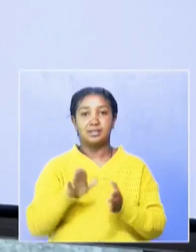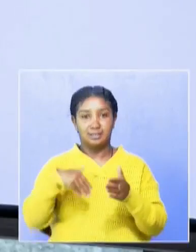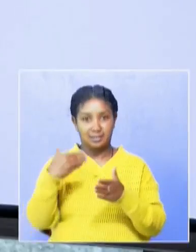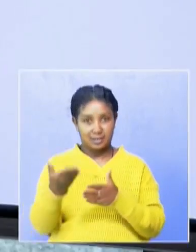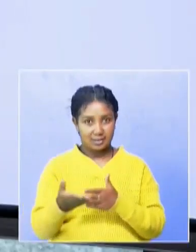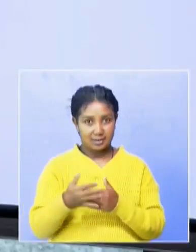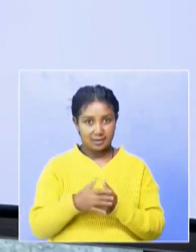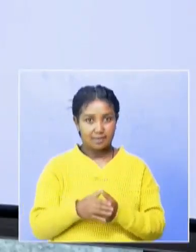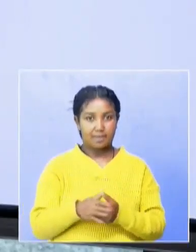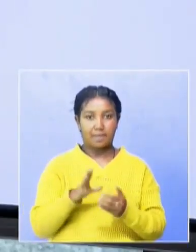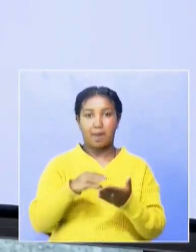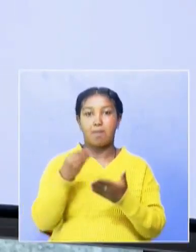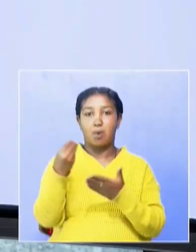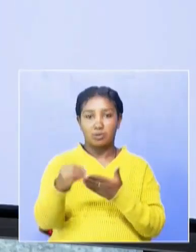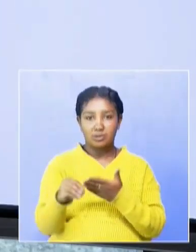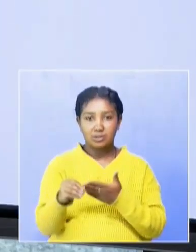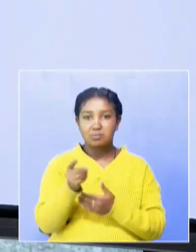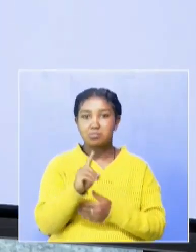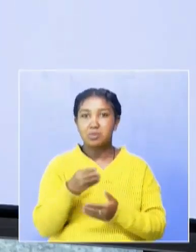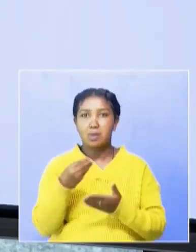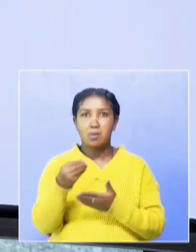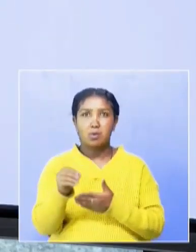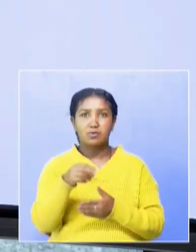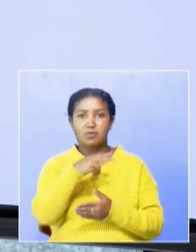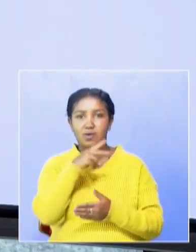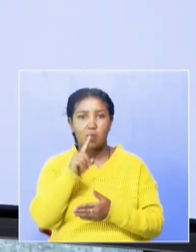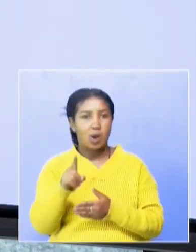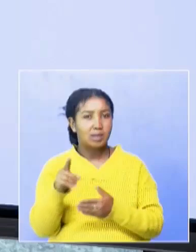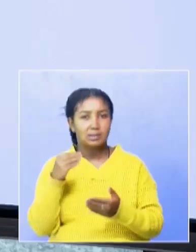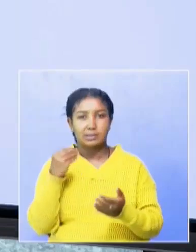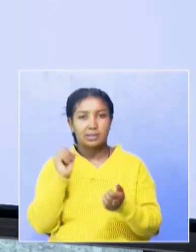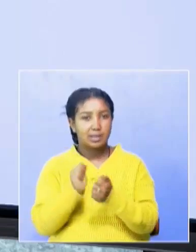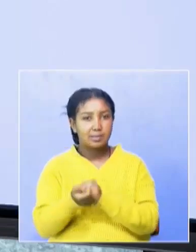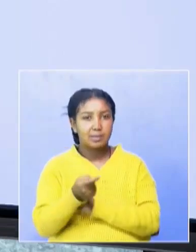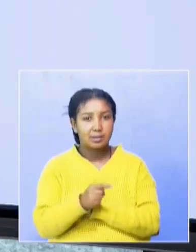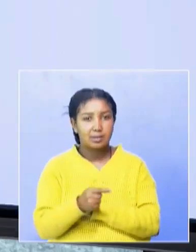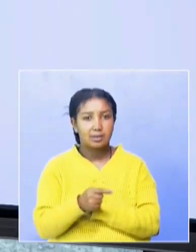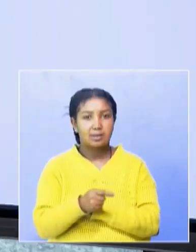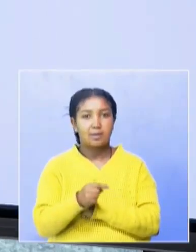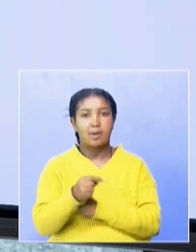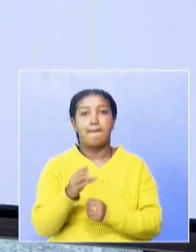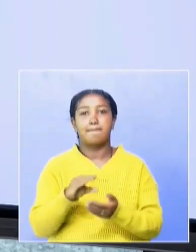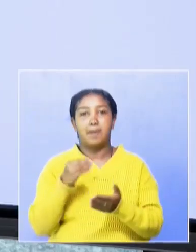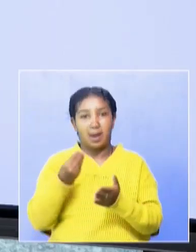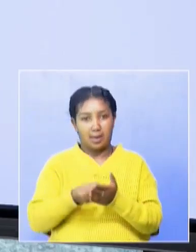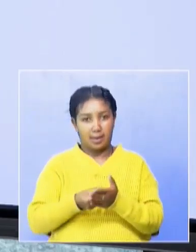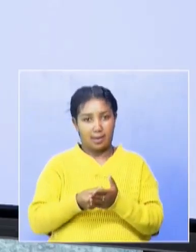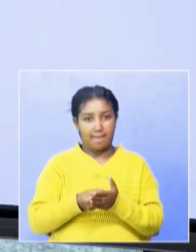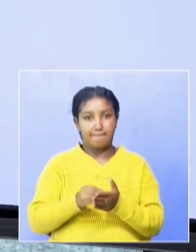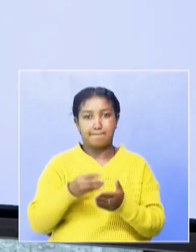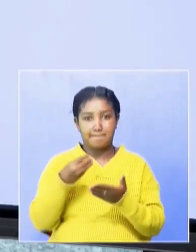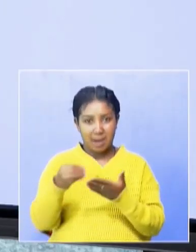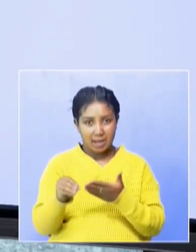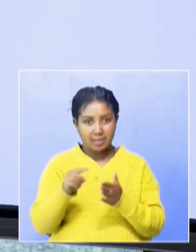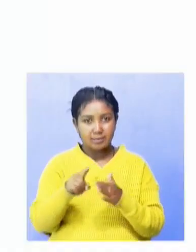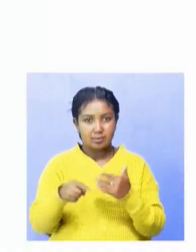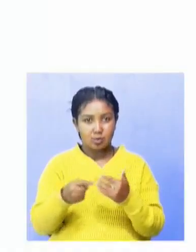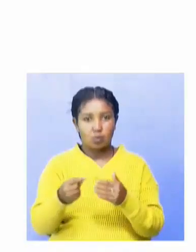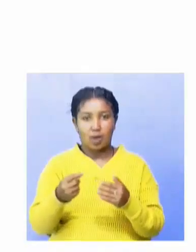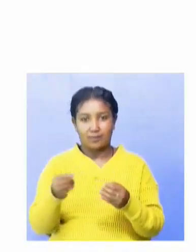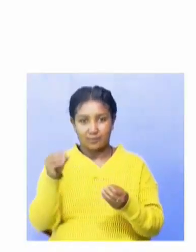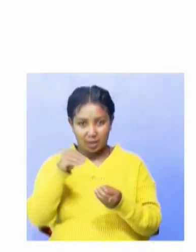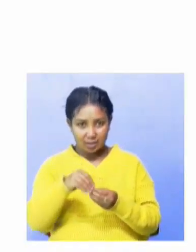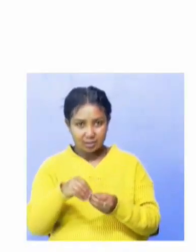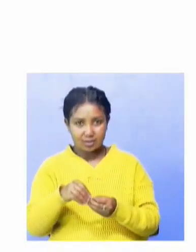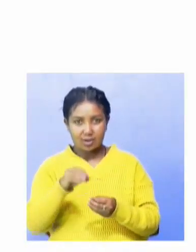Then both. Was a verb one form of both? Buy. So we have to